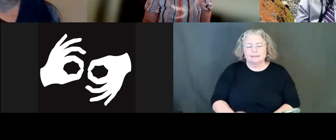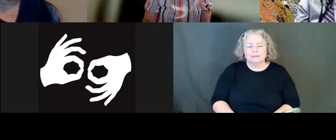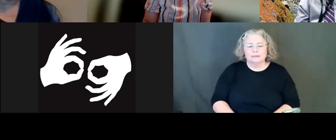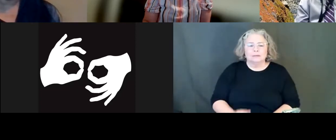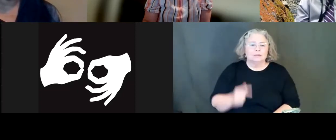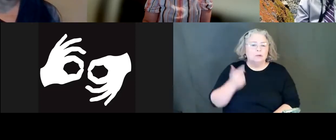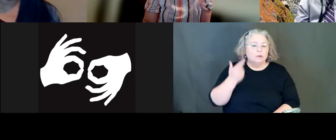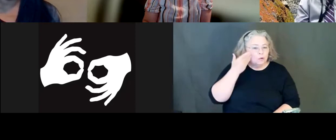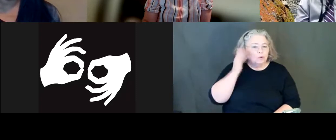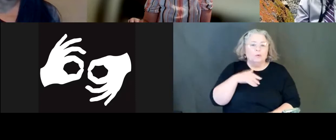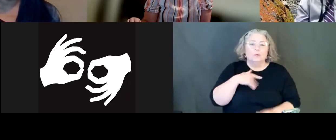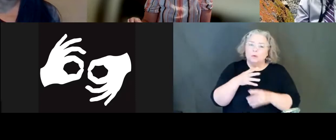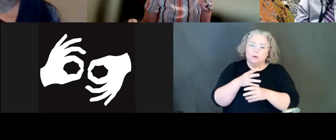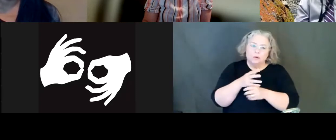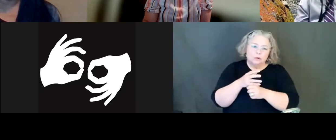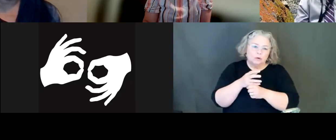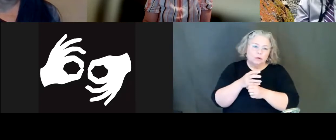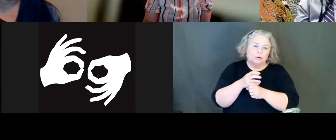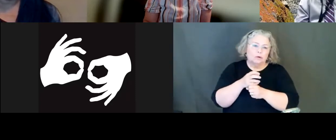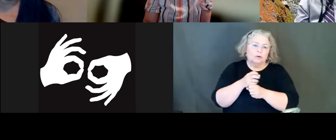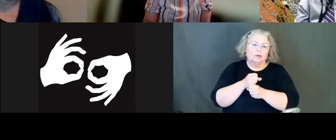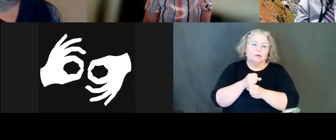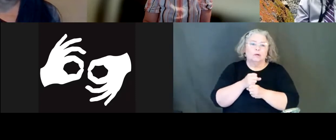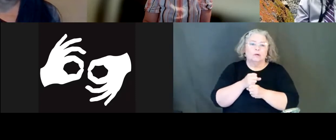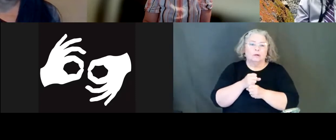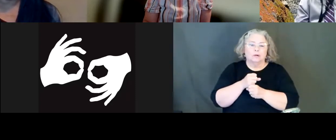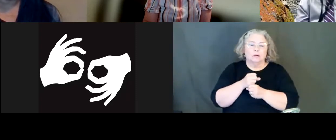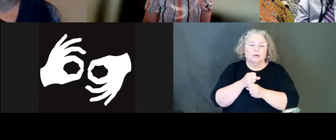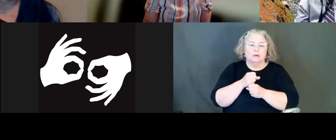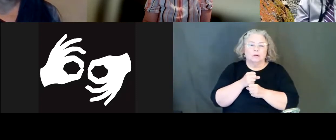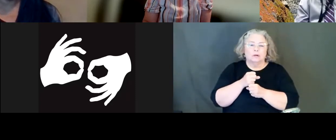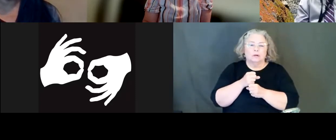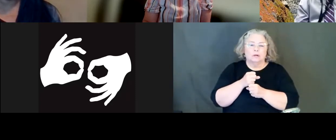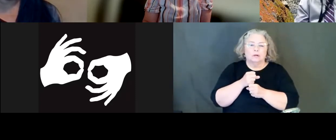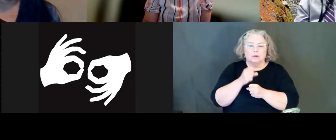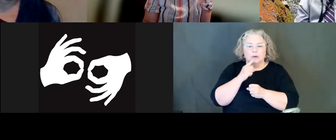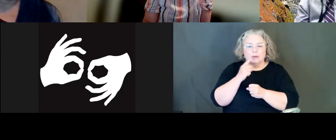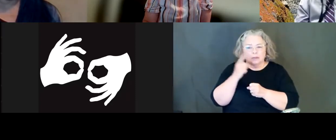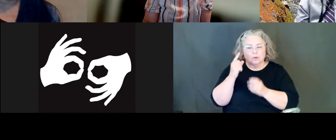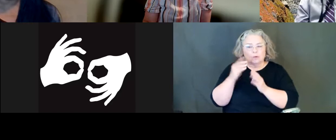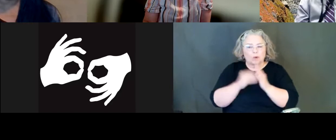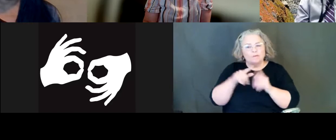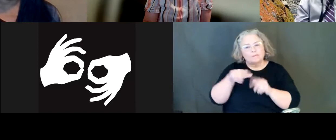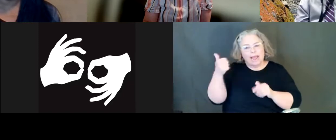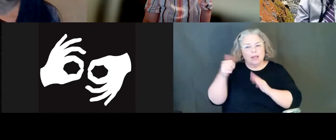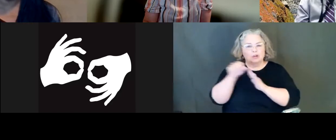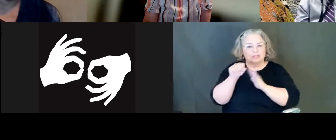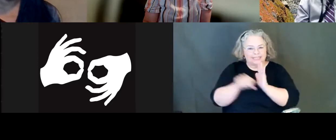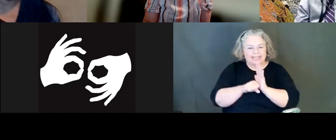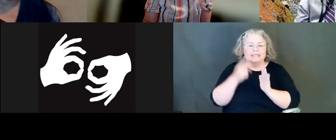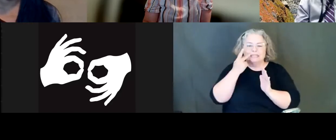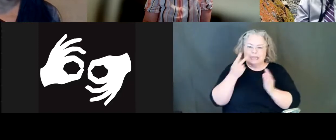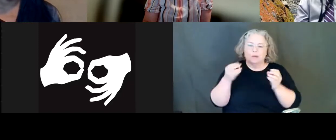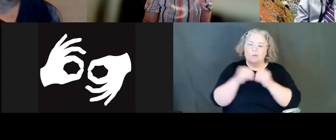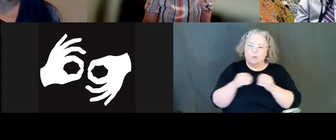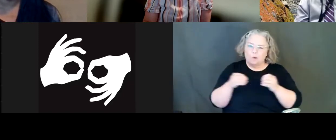know that we have received reports from other states where they are seeing a lot more children